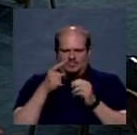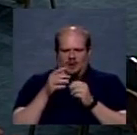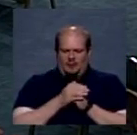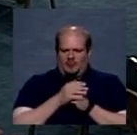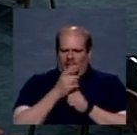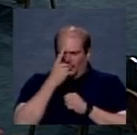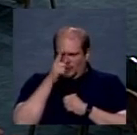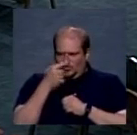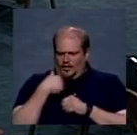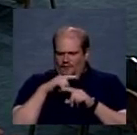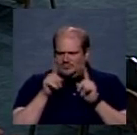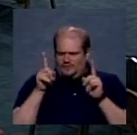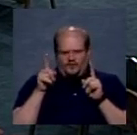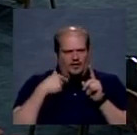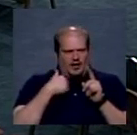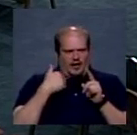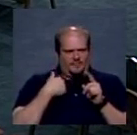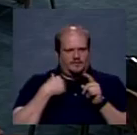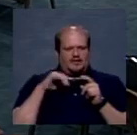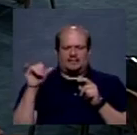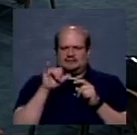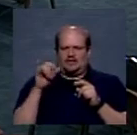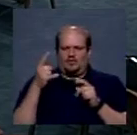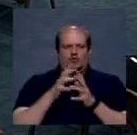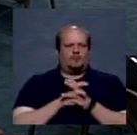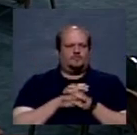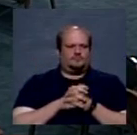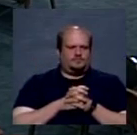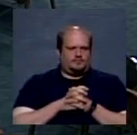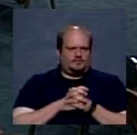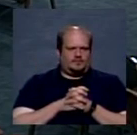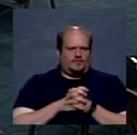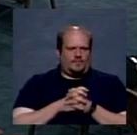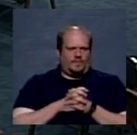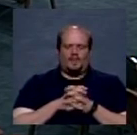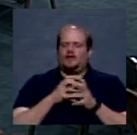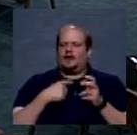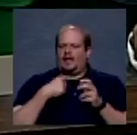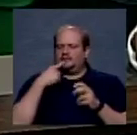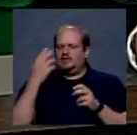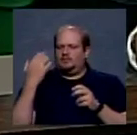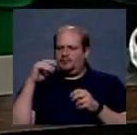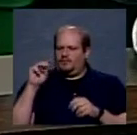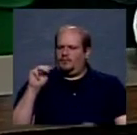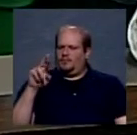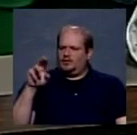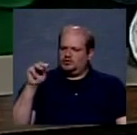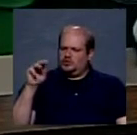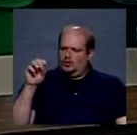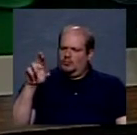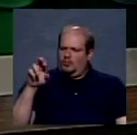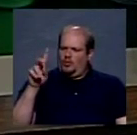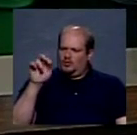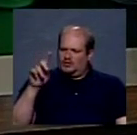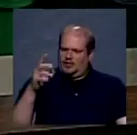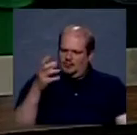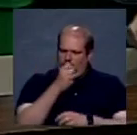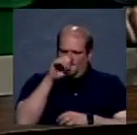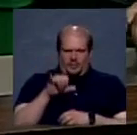you got a different one. I've got similar. Yeah, one. That's the same one. As I said earlier, Mr. Moore did pick that up, but you all will be